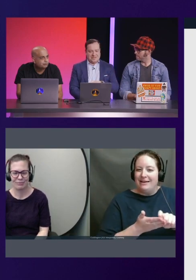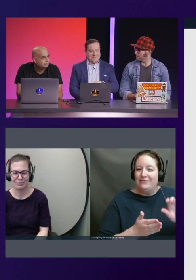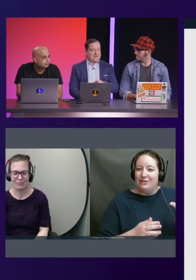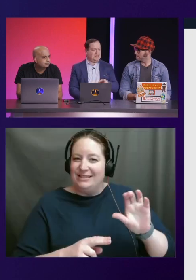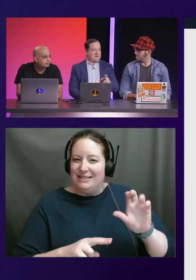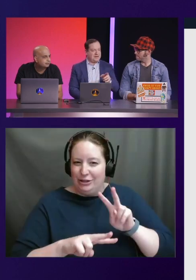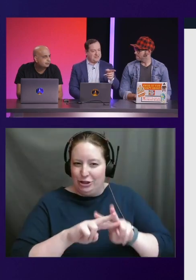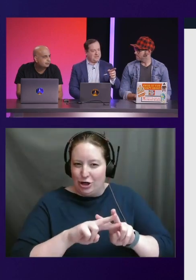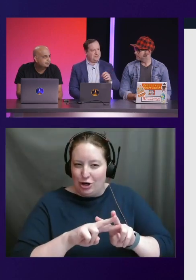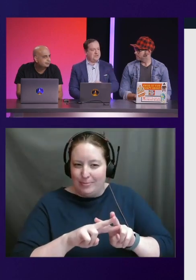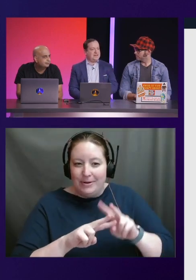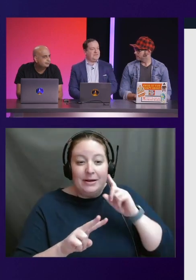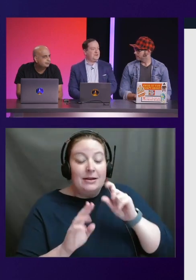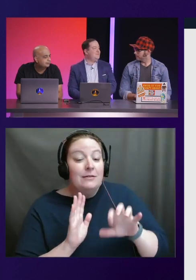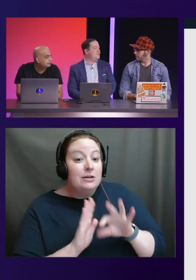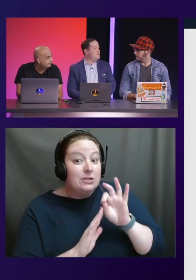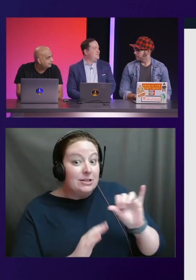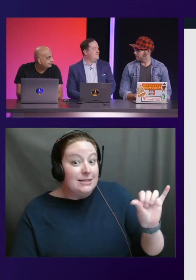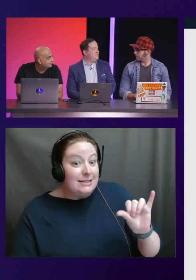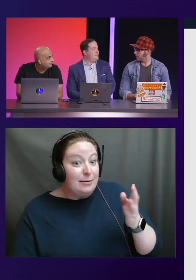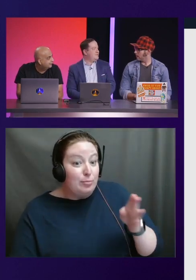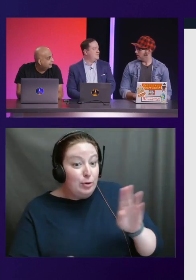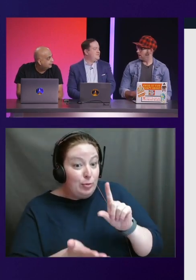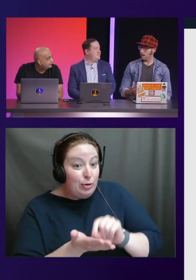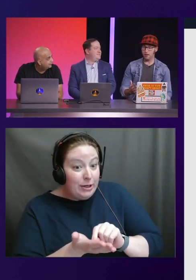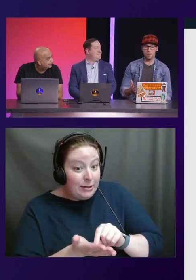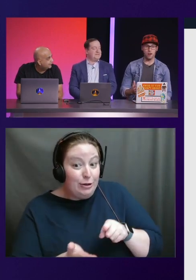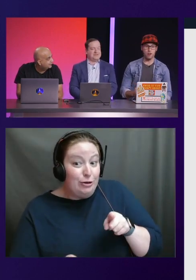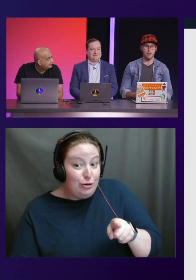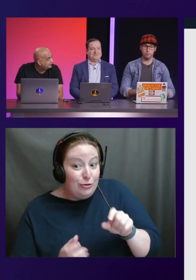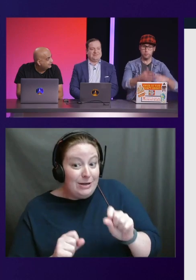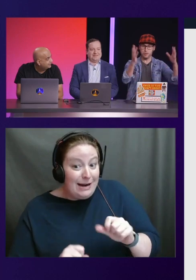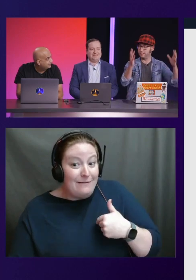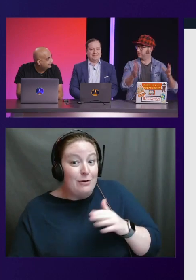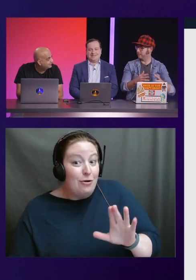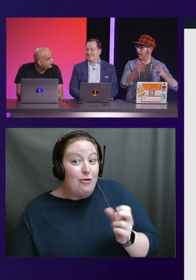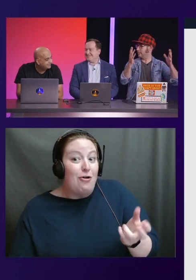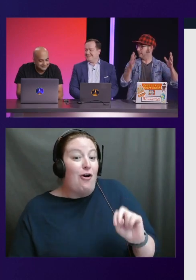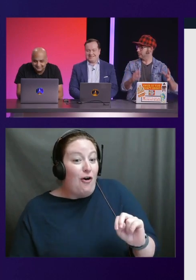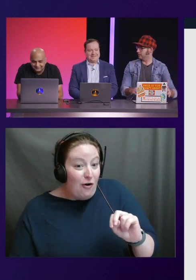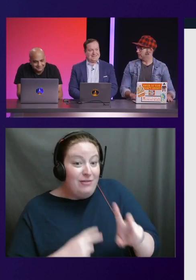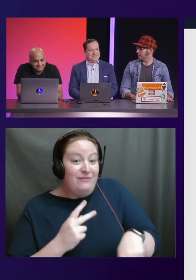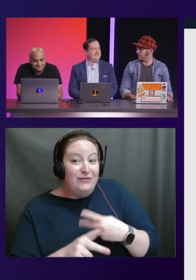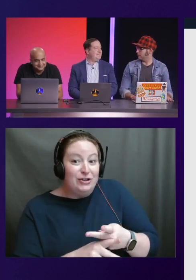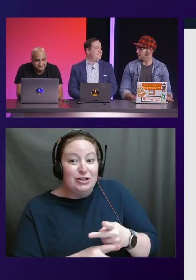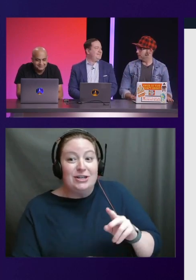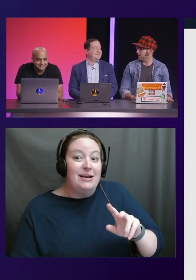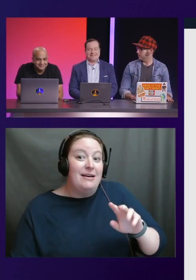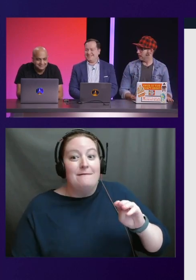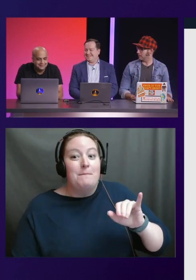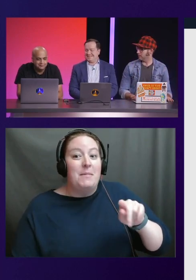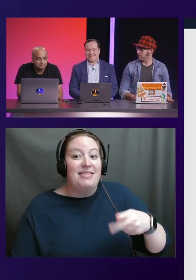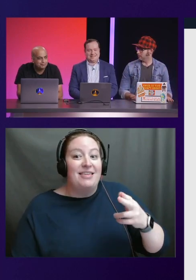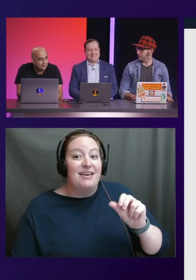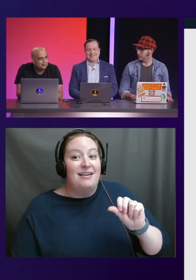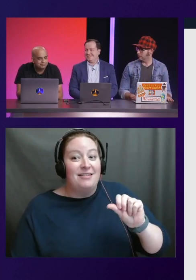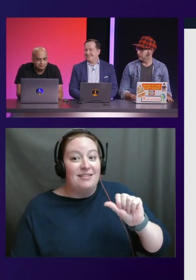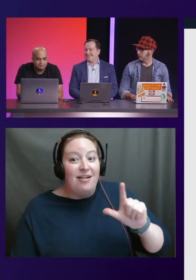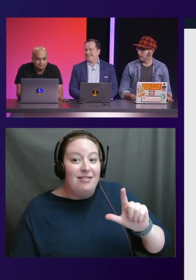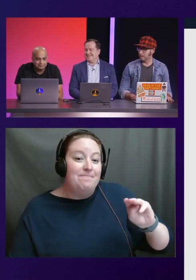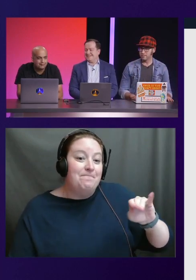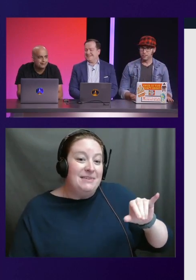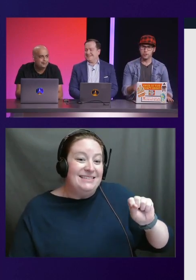that we did in CodeCatalyst, you too can have your own version of Mythical Misfits. Oh yeah, blueprints that didn't exist. That wasn't around back then.